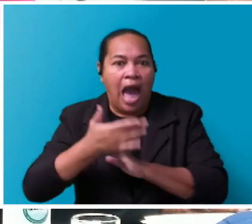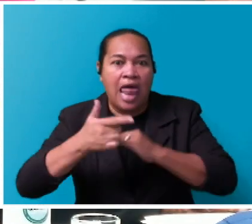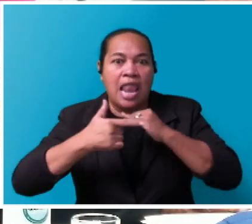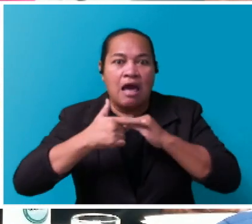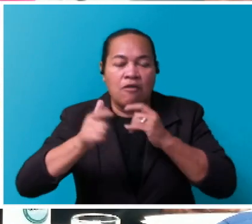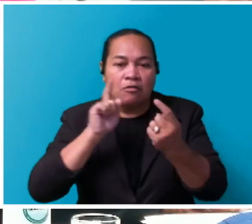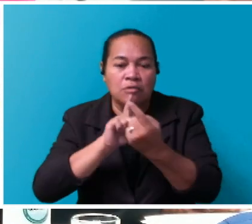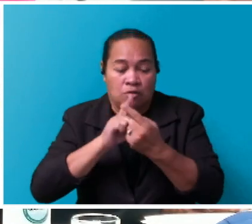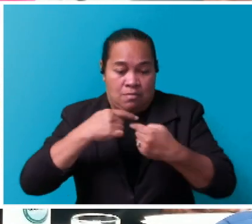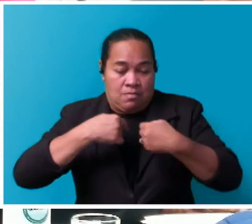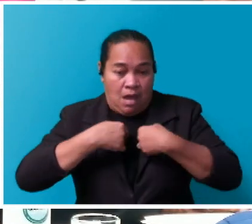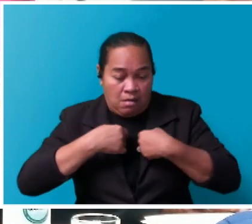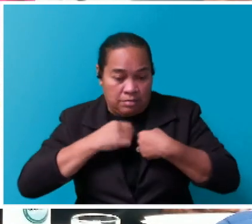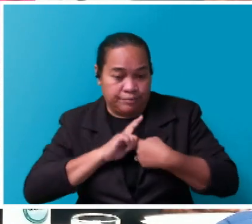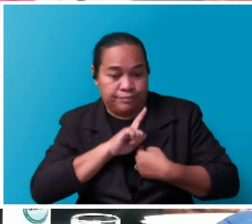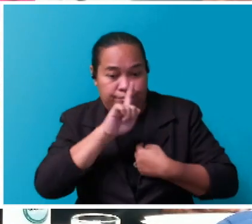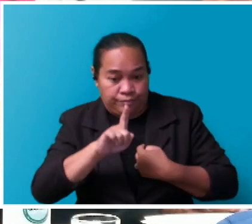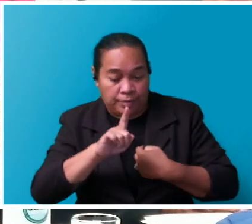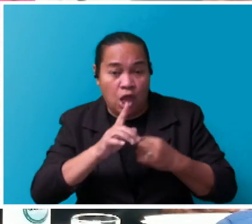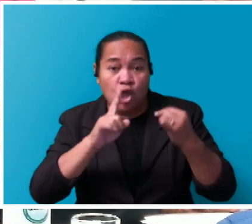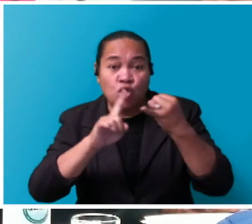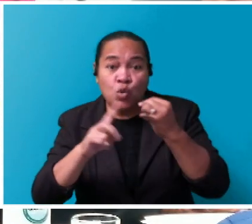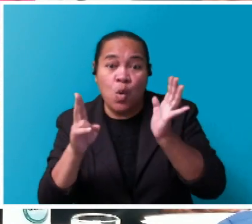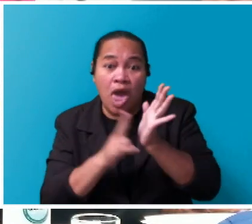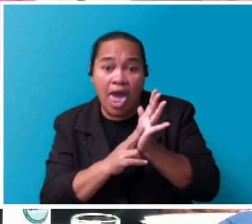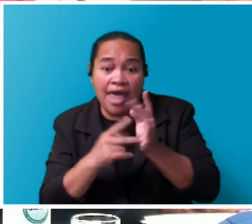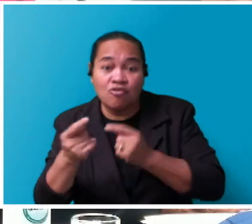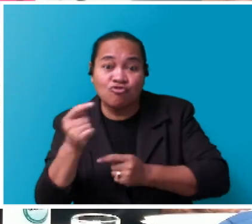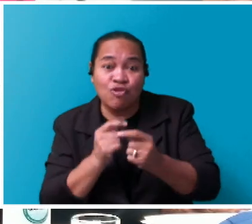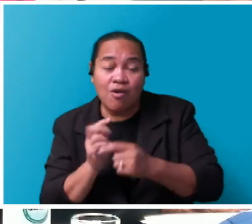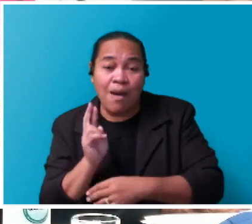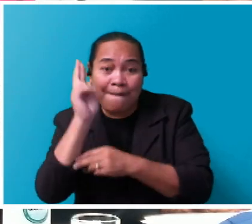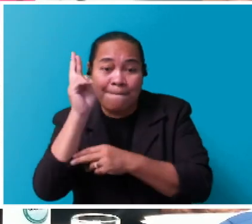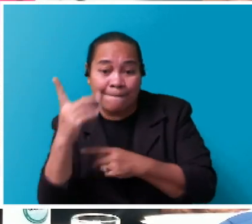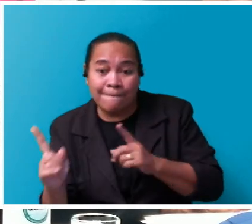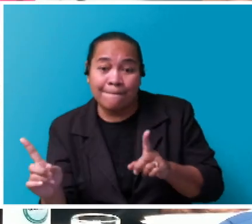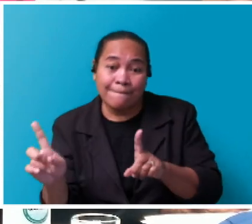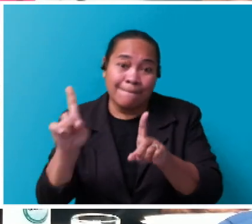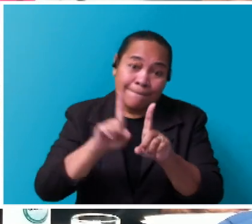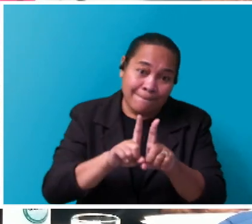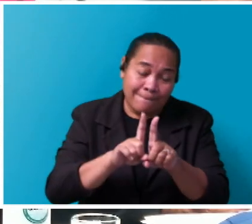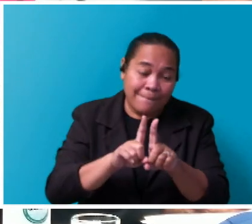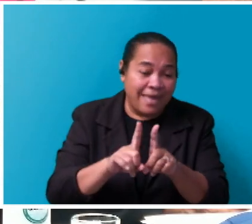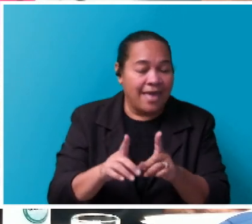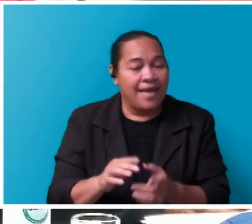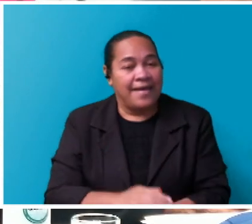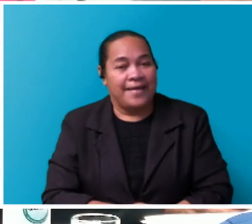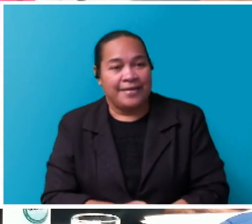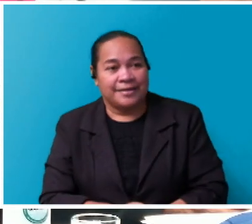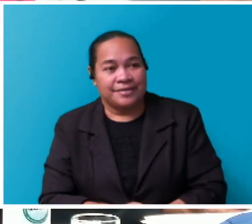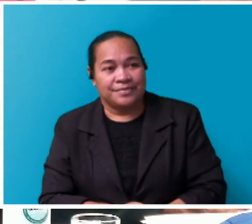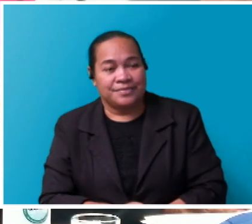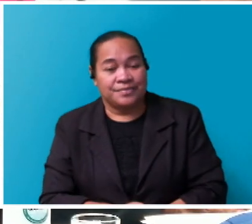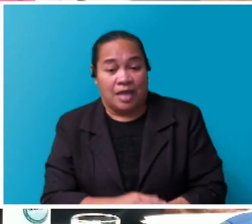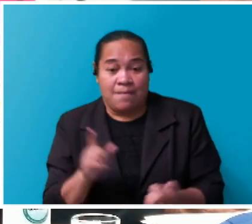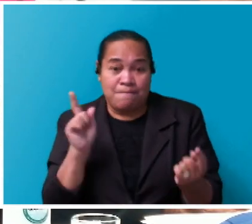between myself and the United Nations Trade Representative Ambassador, His Excellency Jameson Greer. The